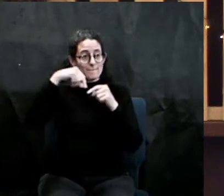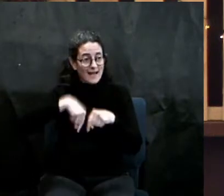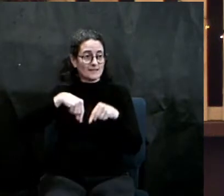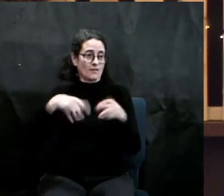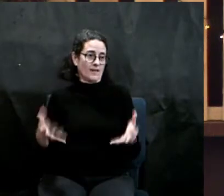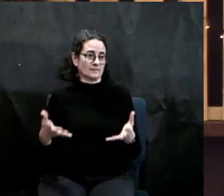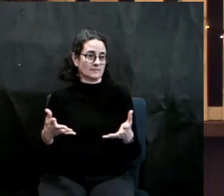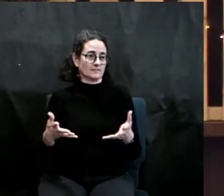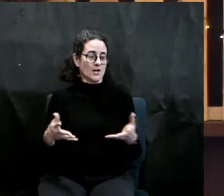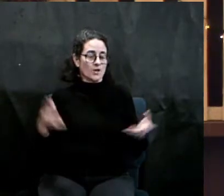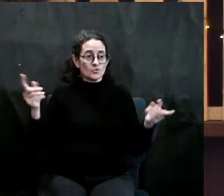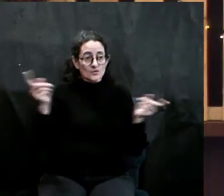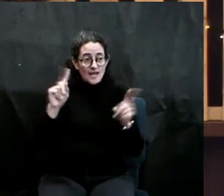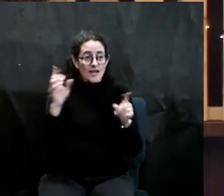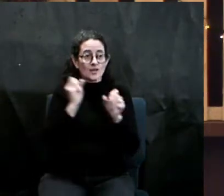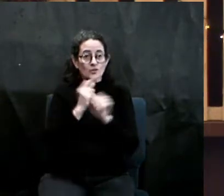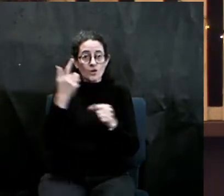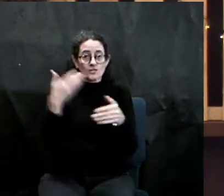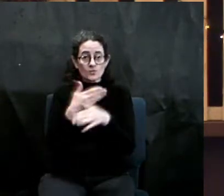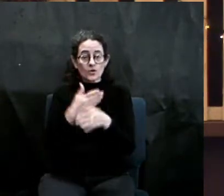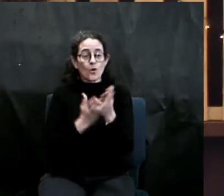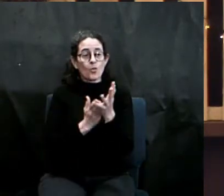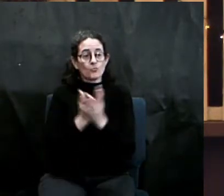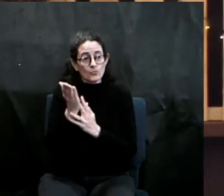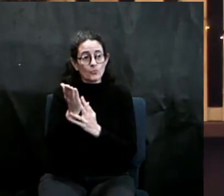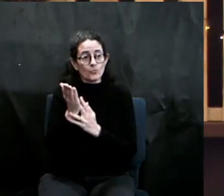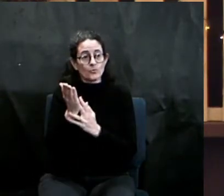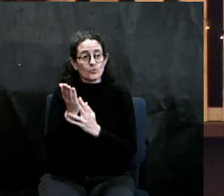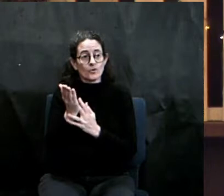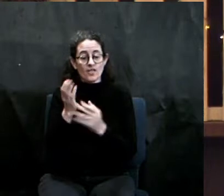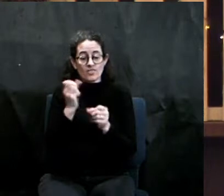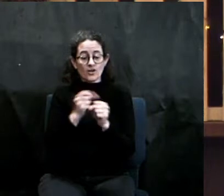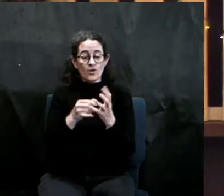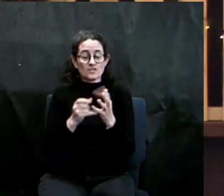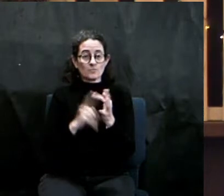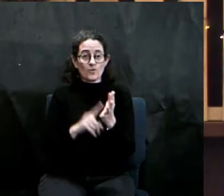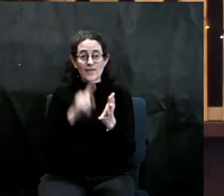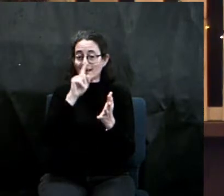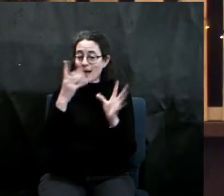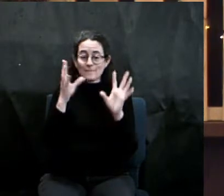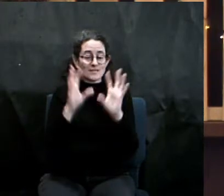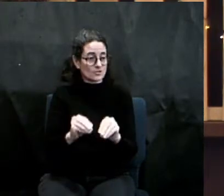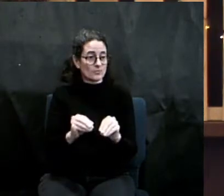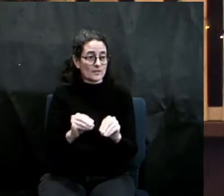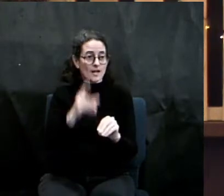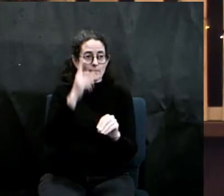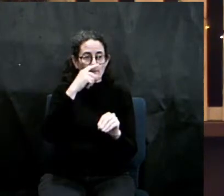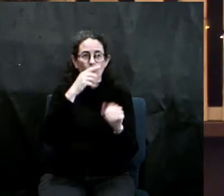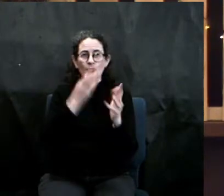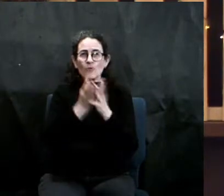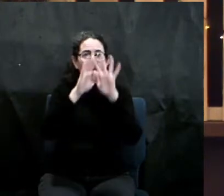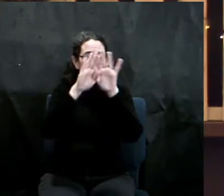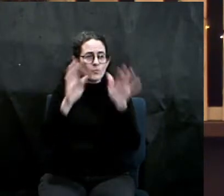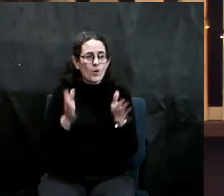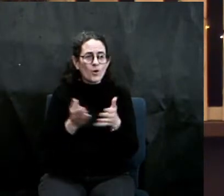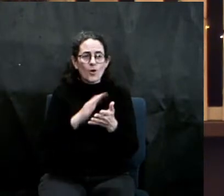Today, God is at work through his unstoppable gospel, bringing people from all tribes and languages and nations to